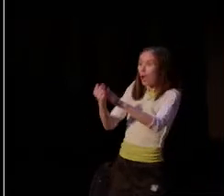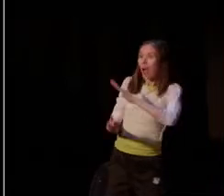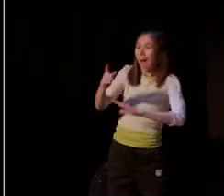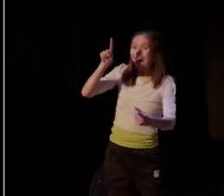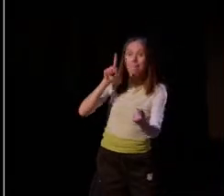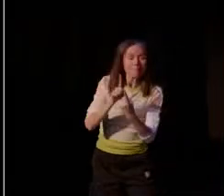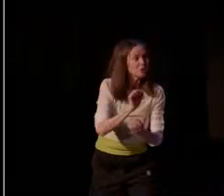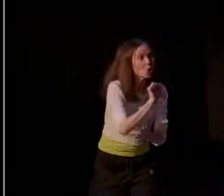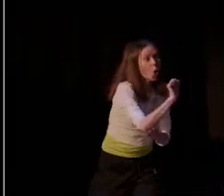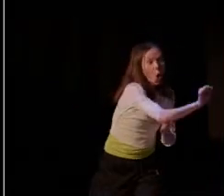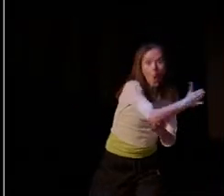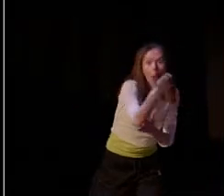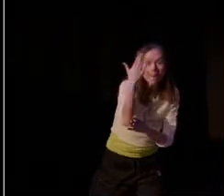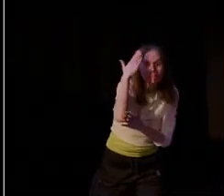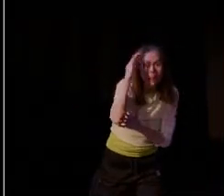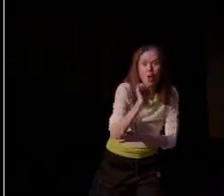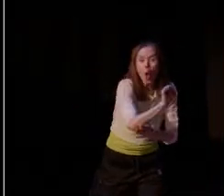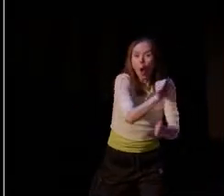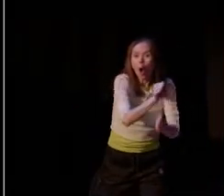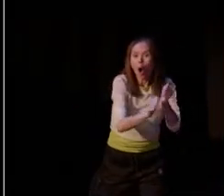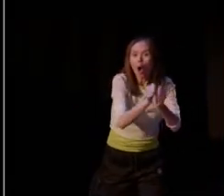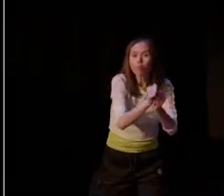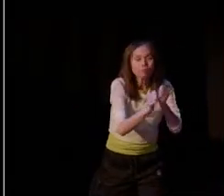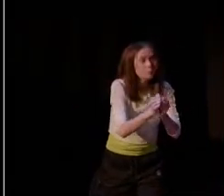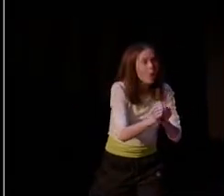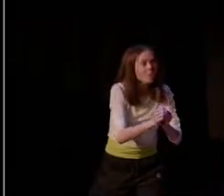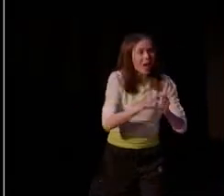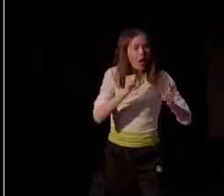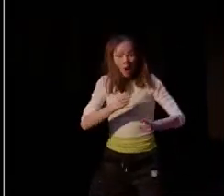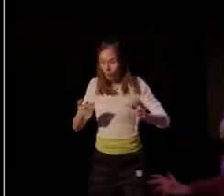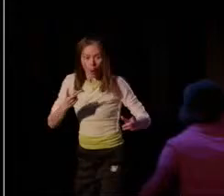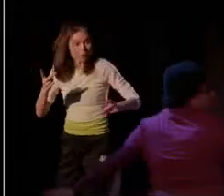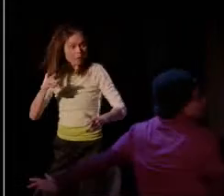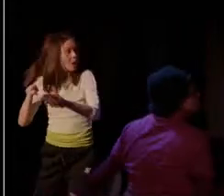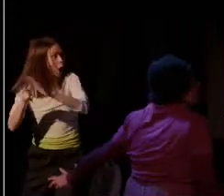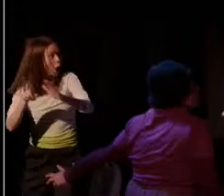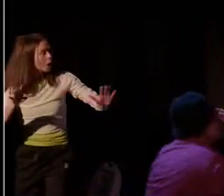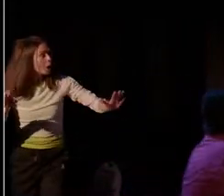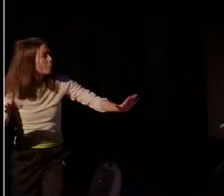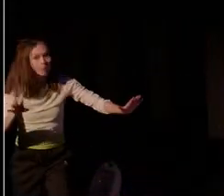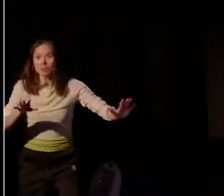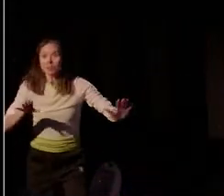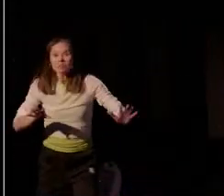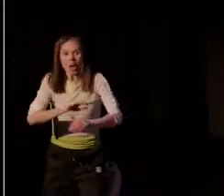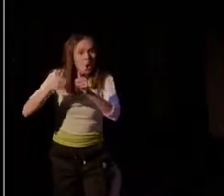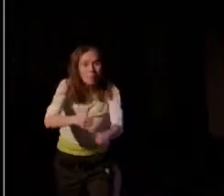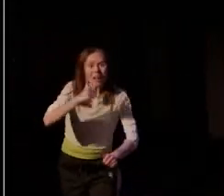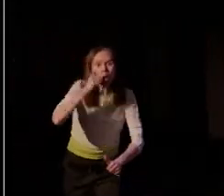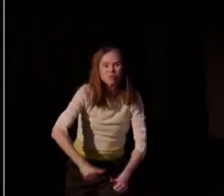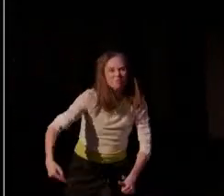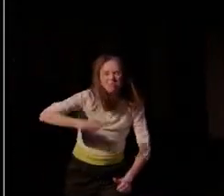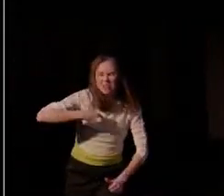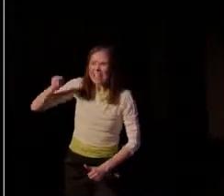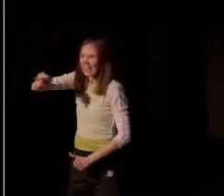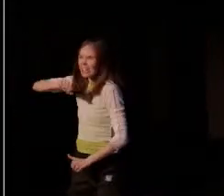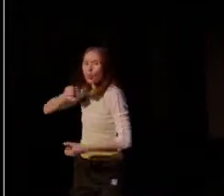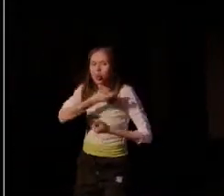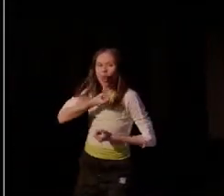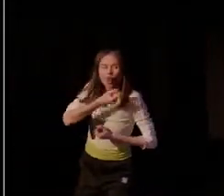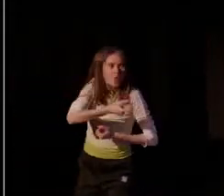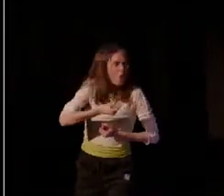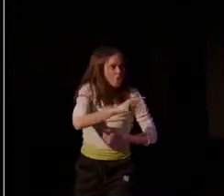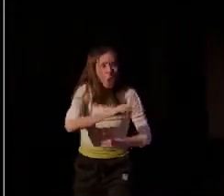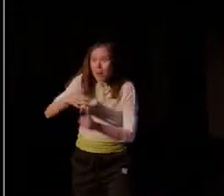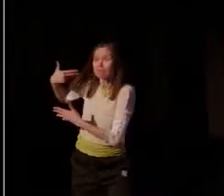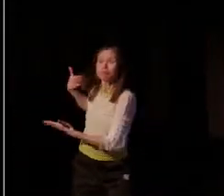lady and her brother, who along with Floricel are on the run. Camillo has betrayed me, whose honour and whose